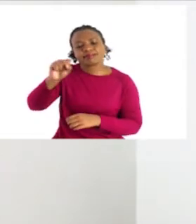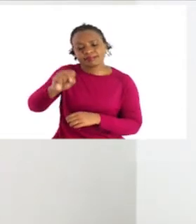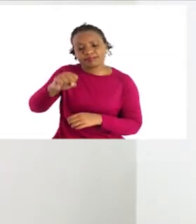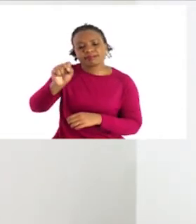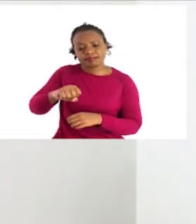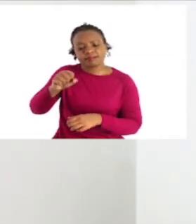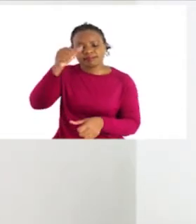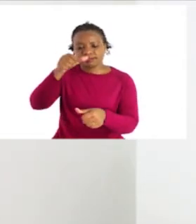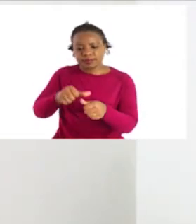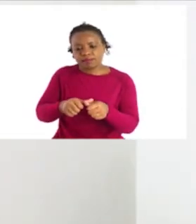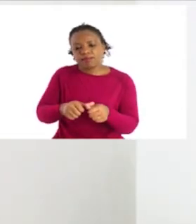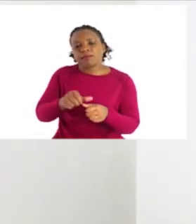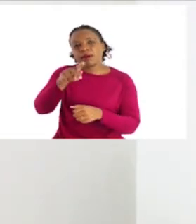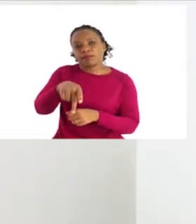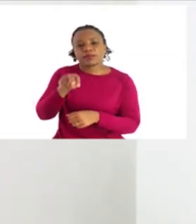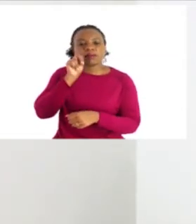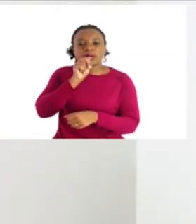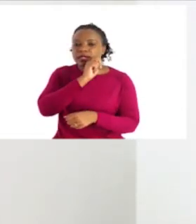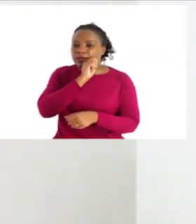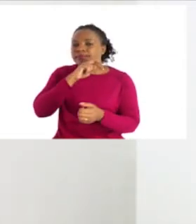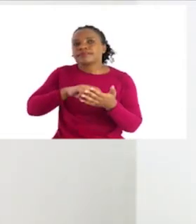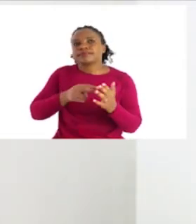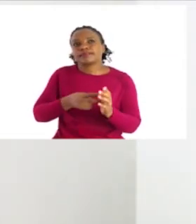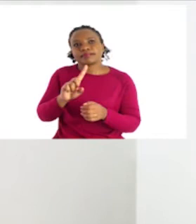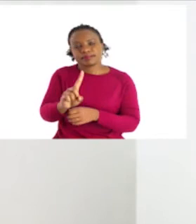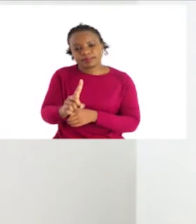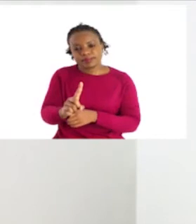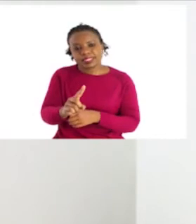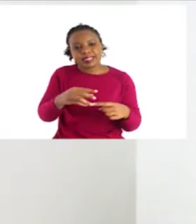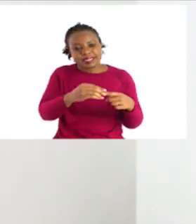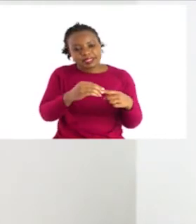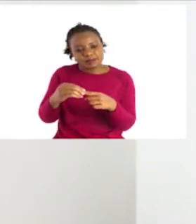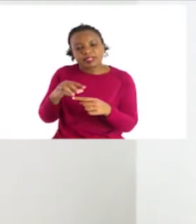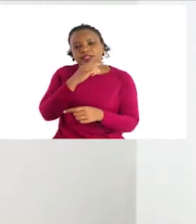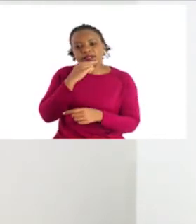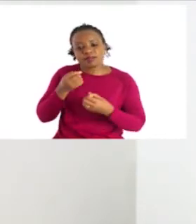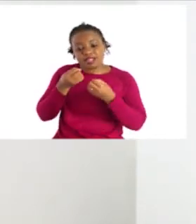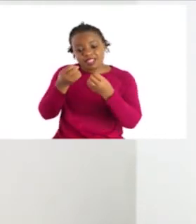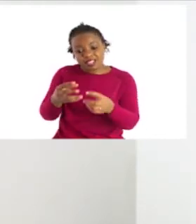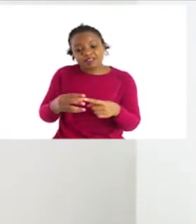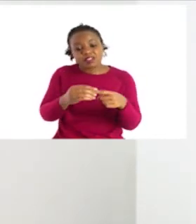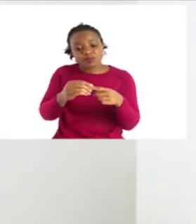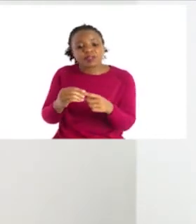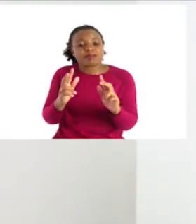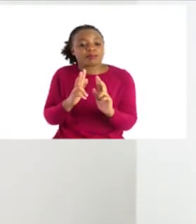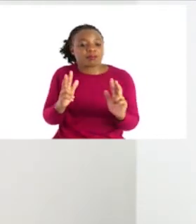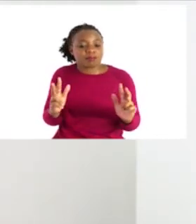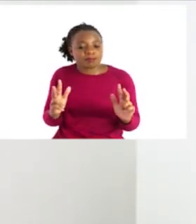remember what a proper noun is. A proper noun are specific names that we give to specific